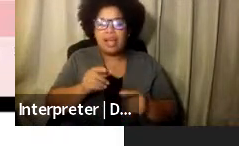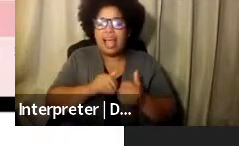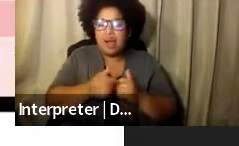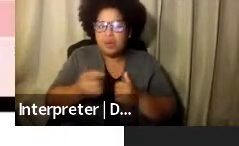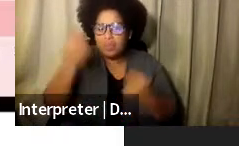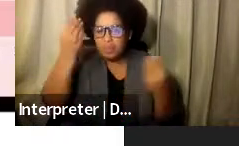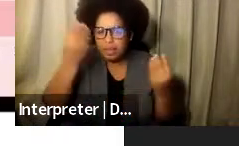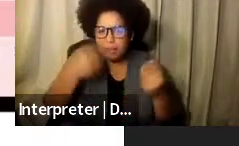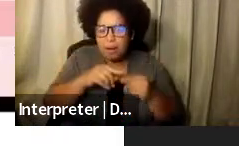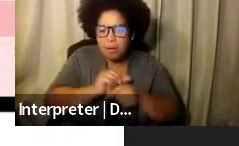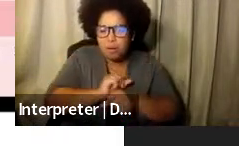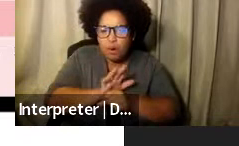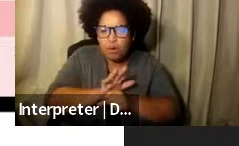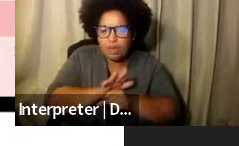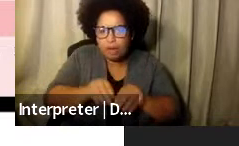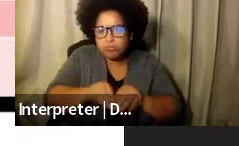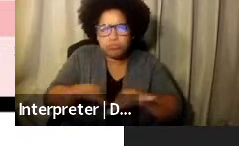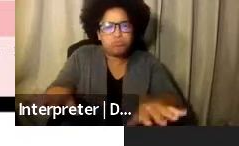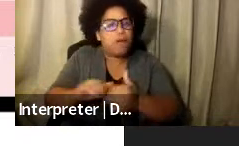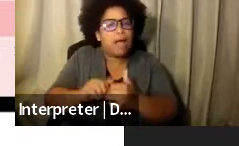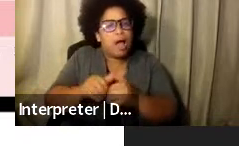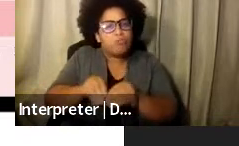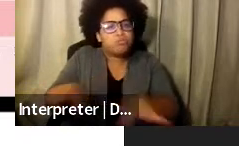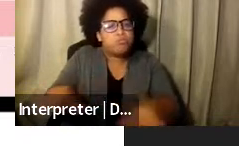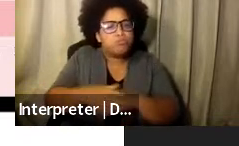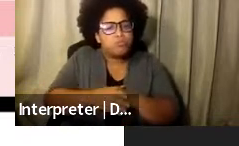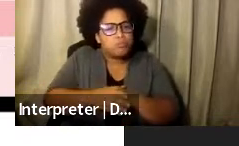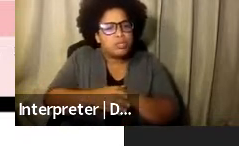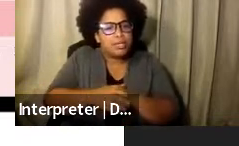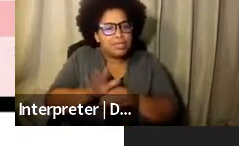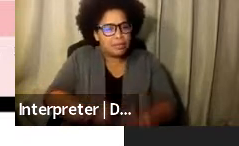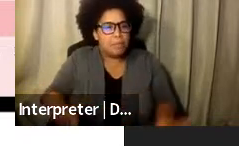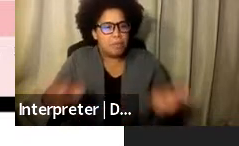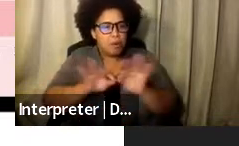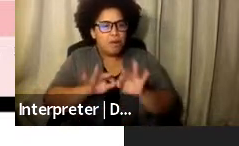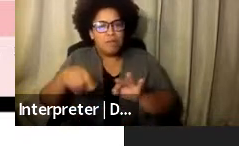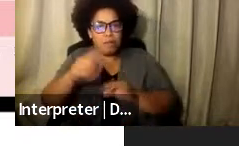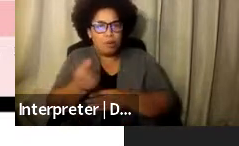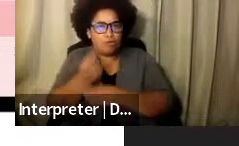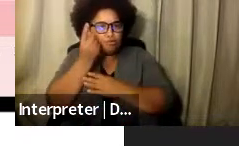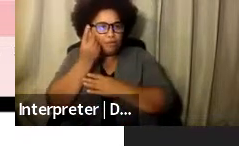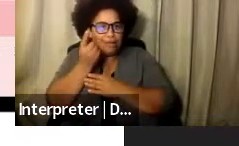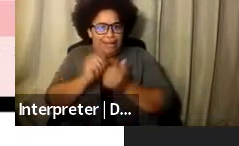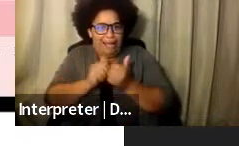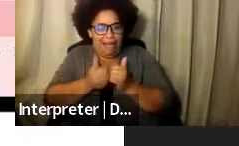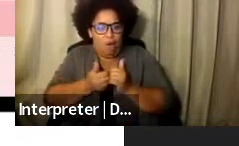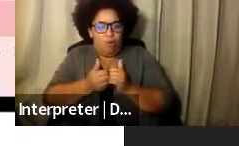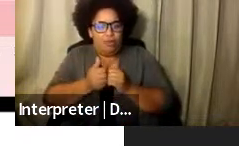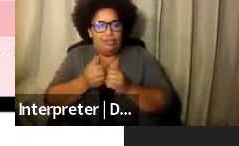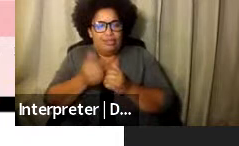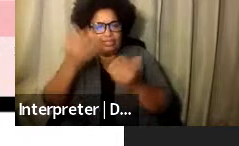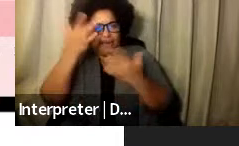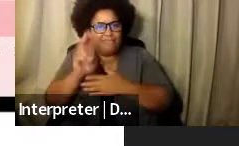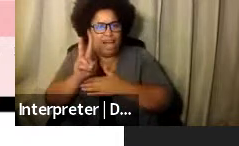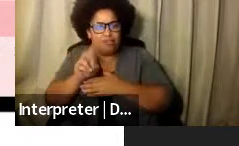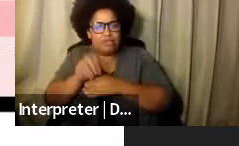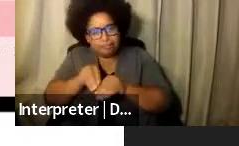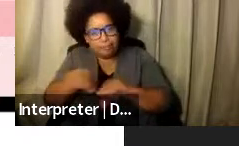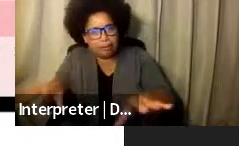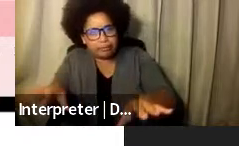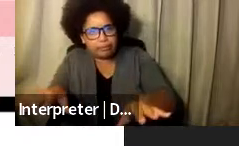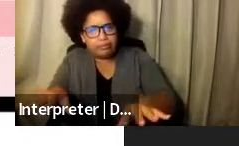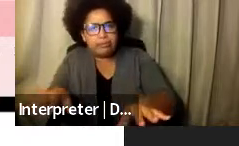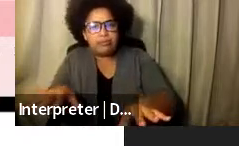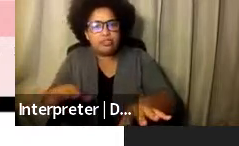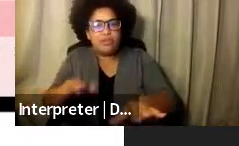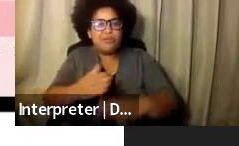think COVID is being spread, because we feel that it is important for them to understand how the virus is being spread in order for